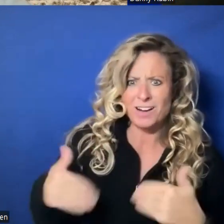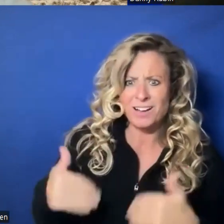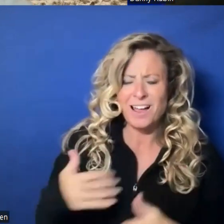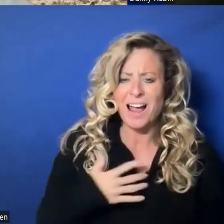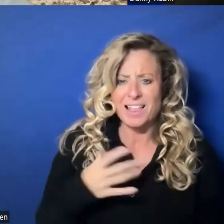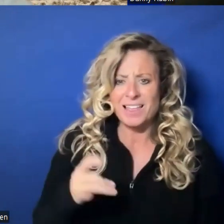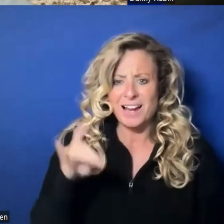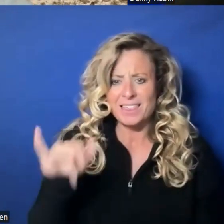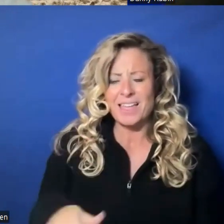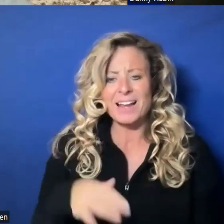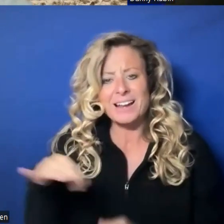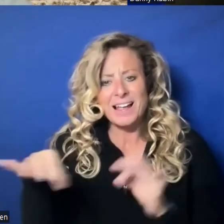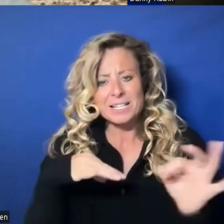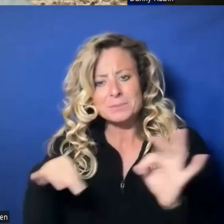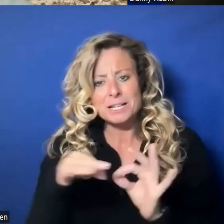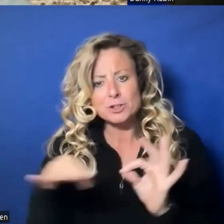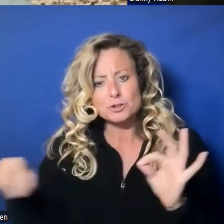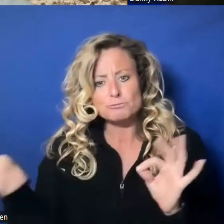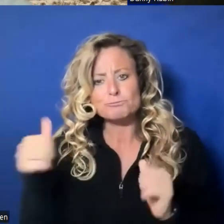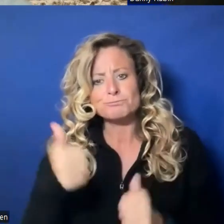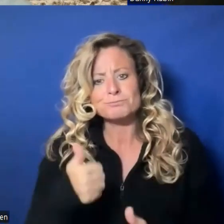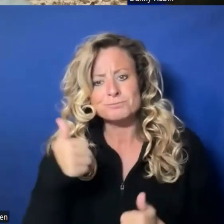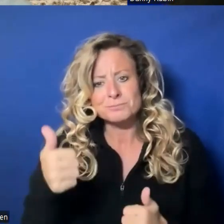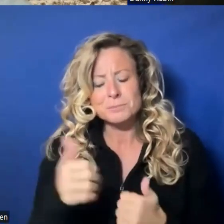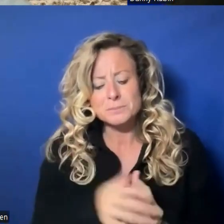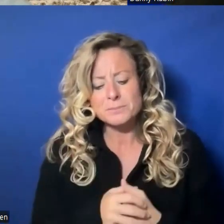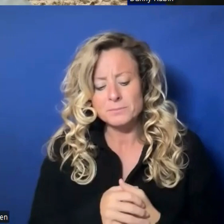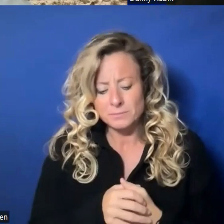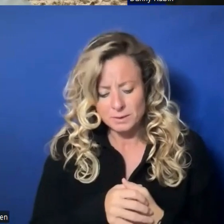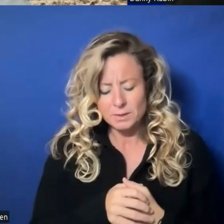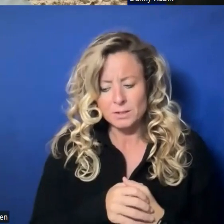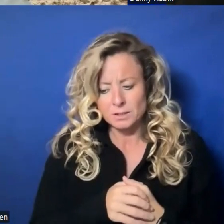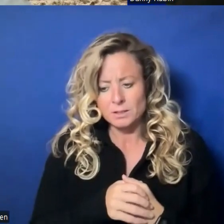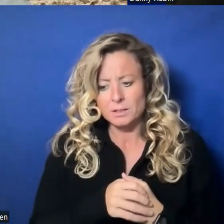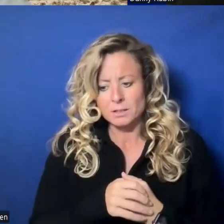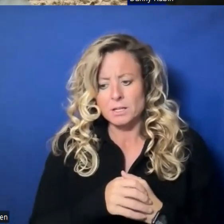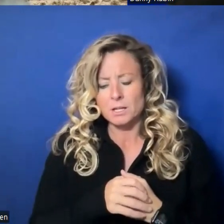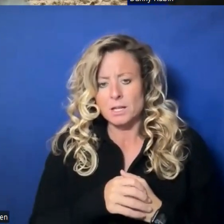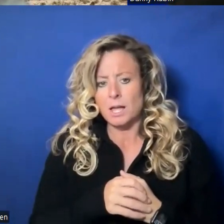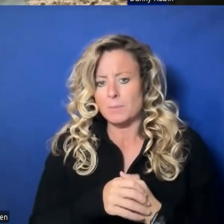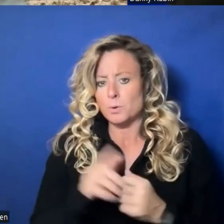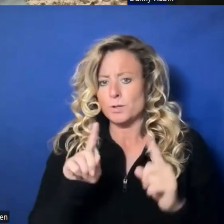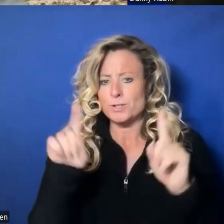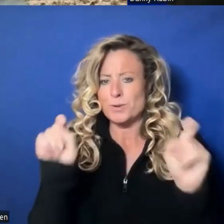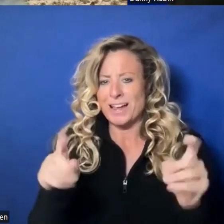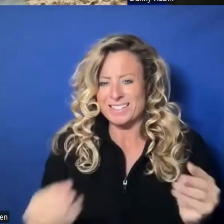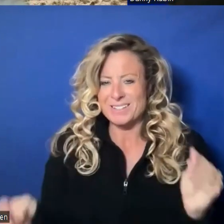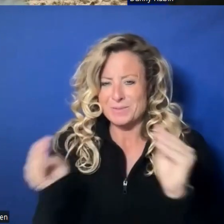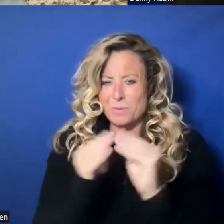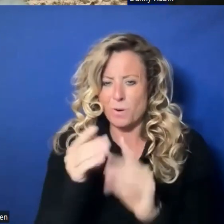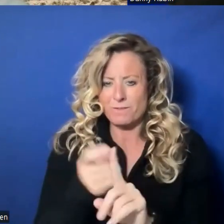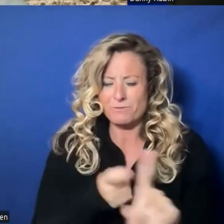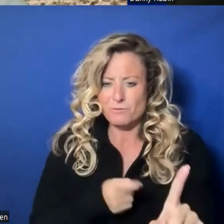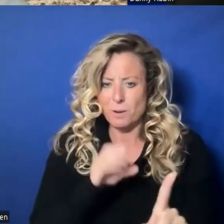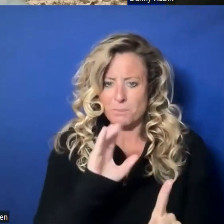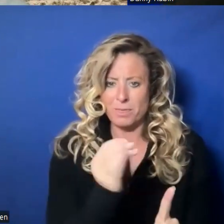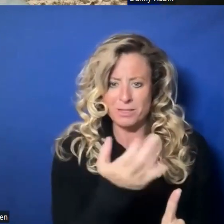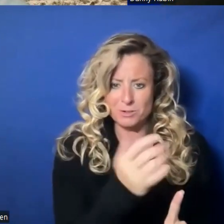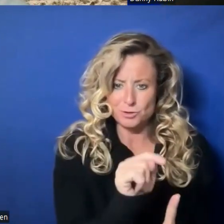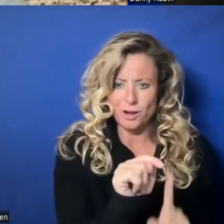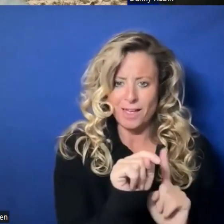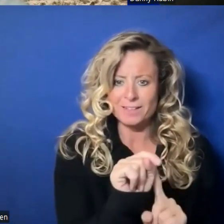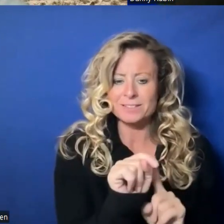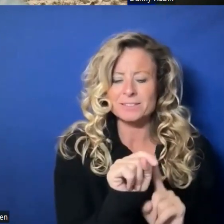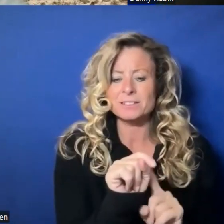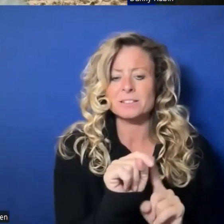that explanation. I want to ask some more questions from the chat.